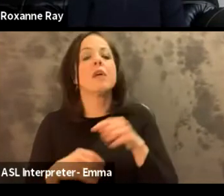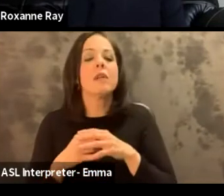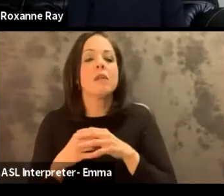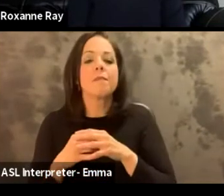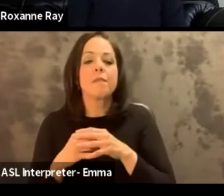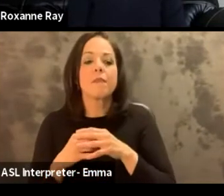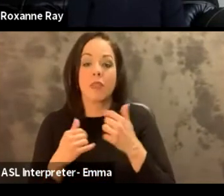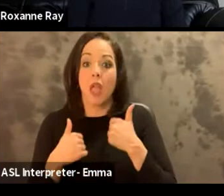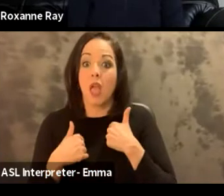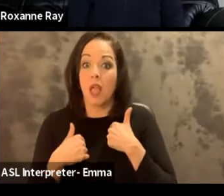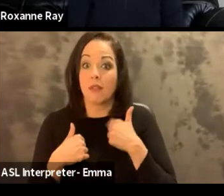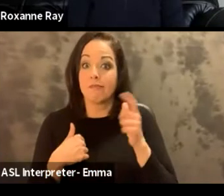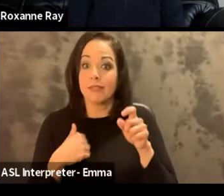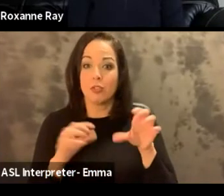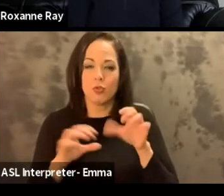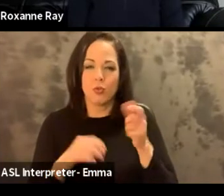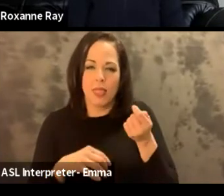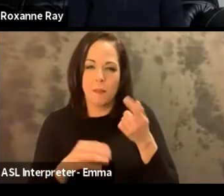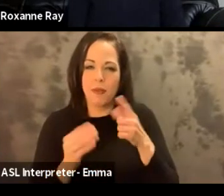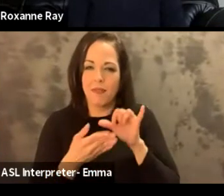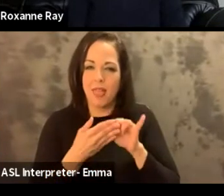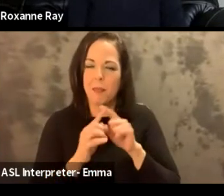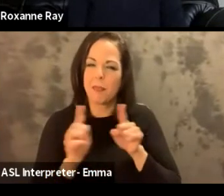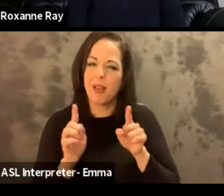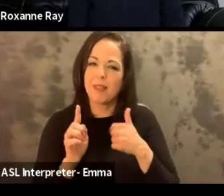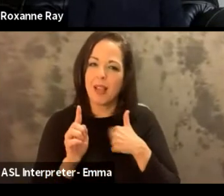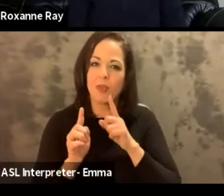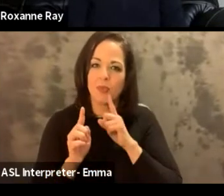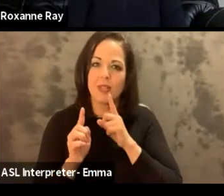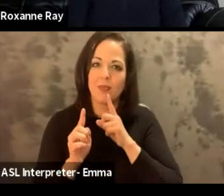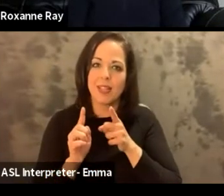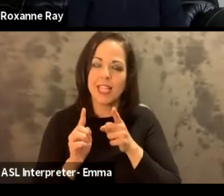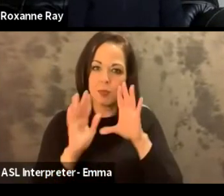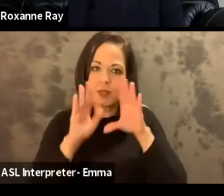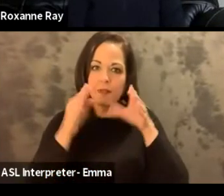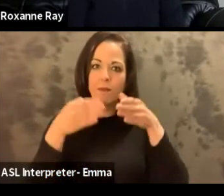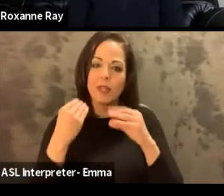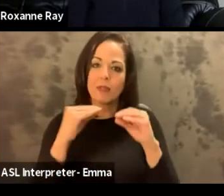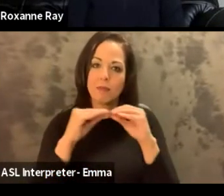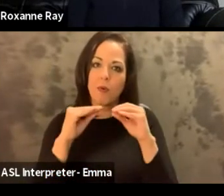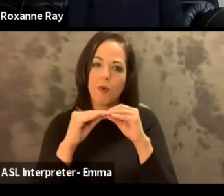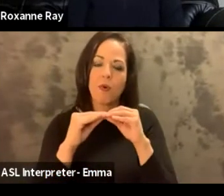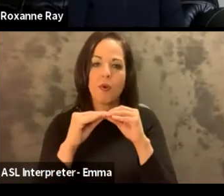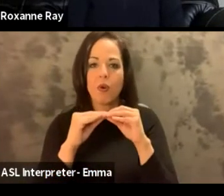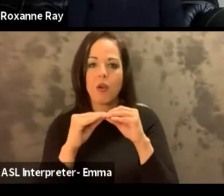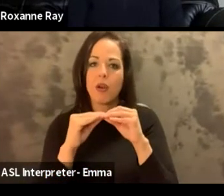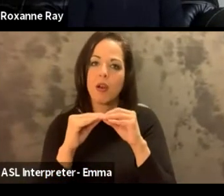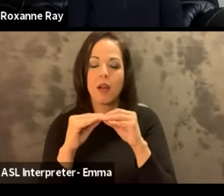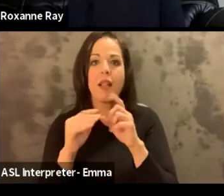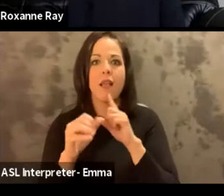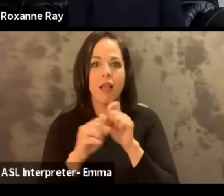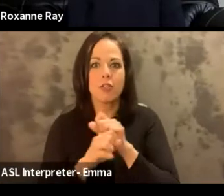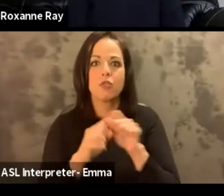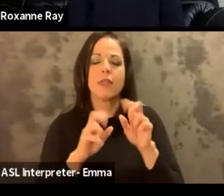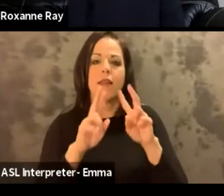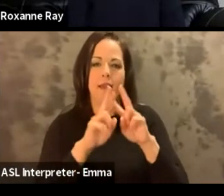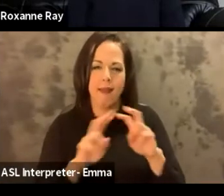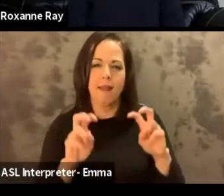I had to do some of that too, but I really was focused more on actually